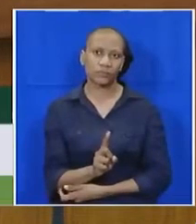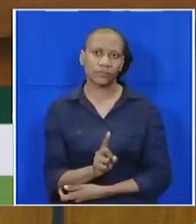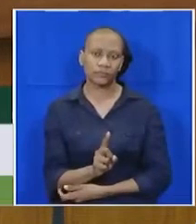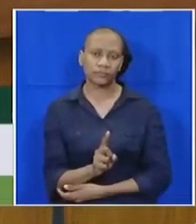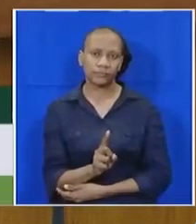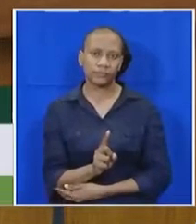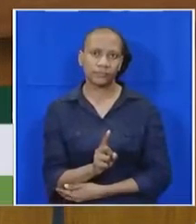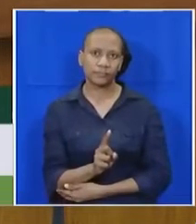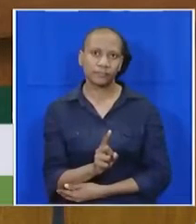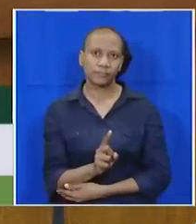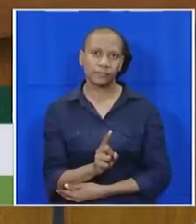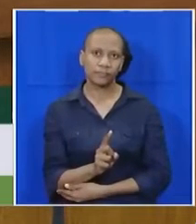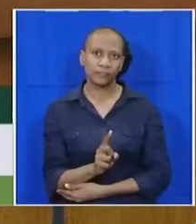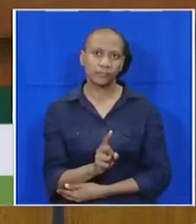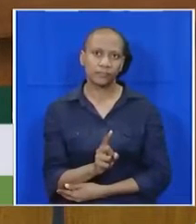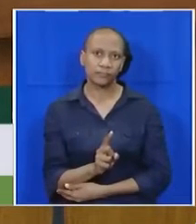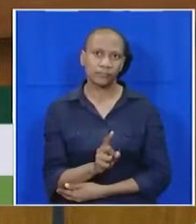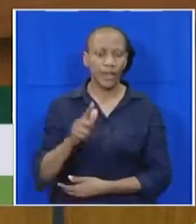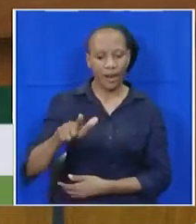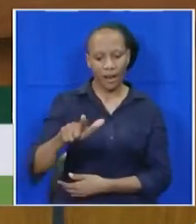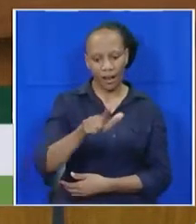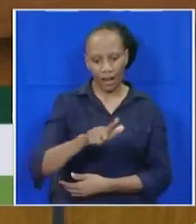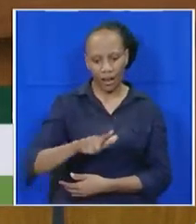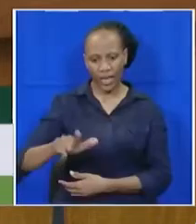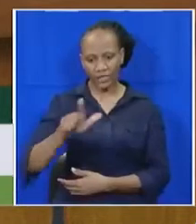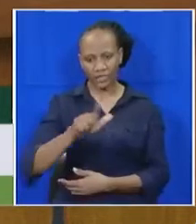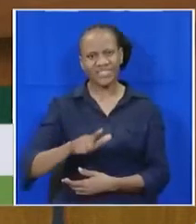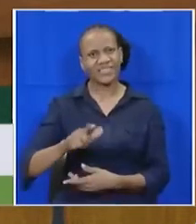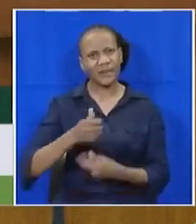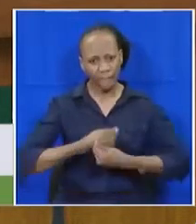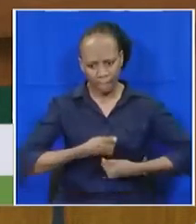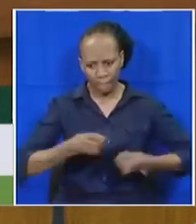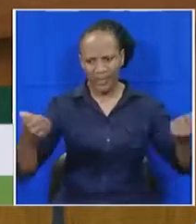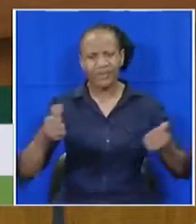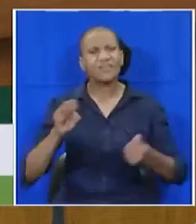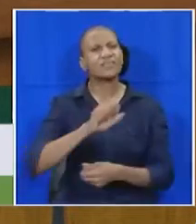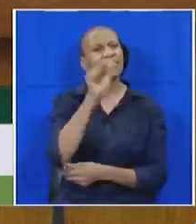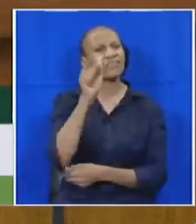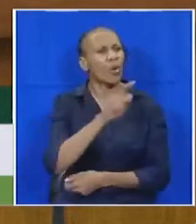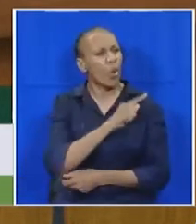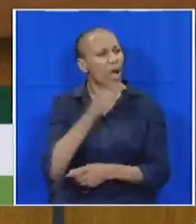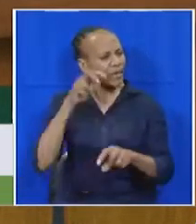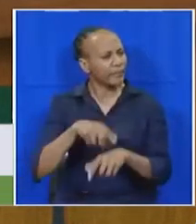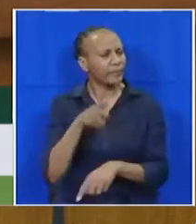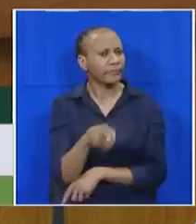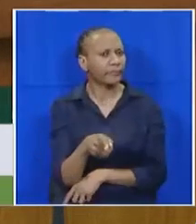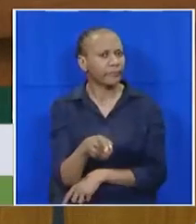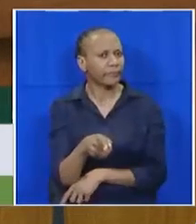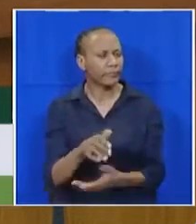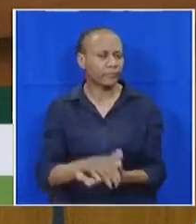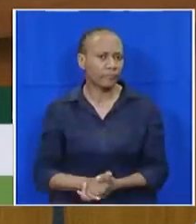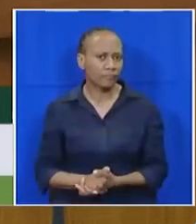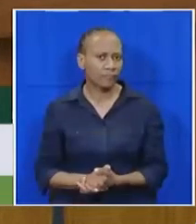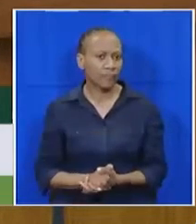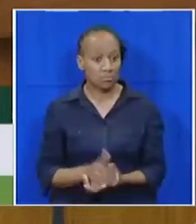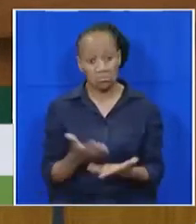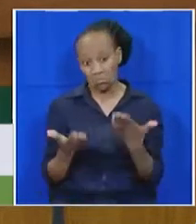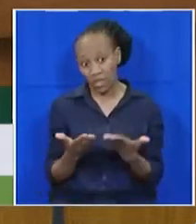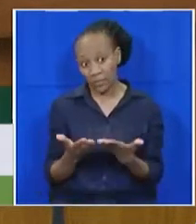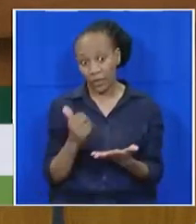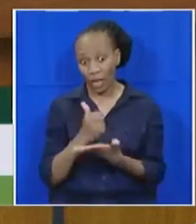primary. Why do we need land reform in South Africa? Is it only a matter of equity in land